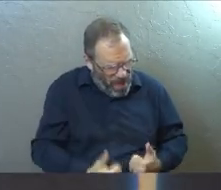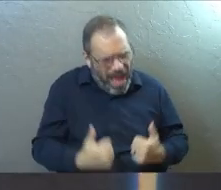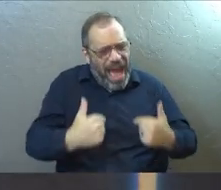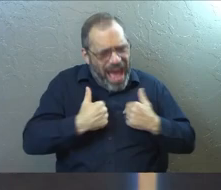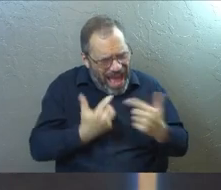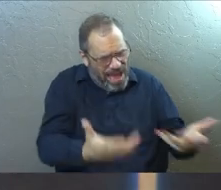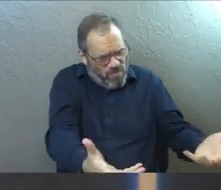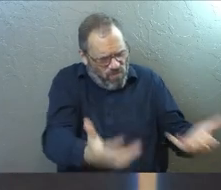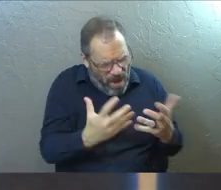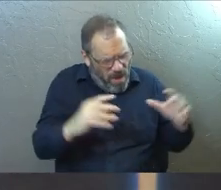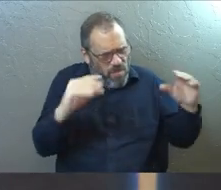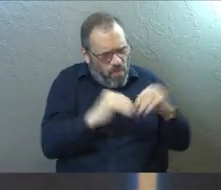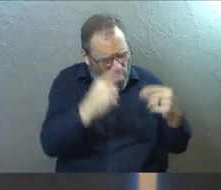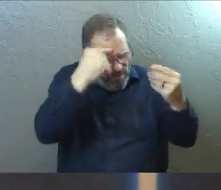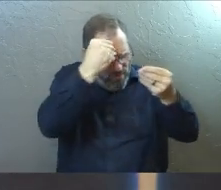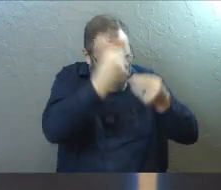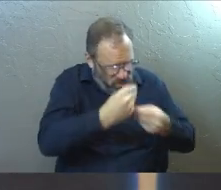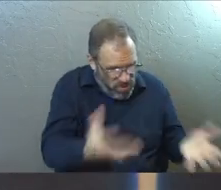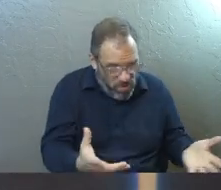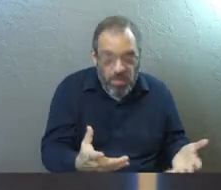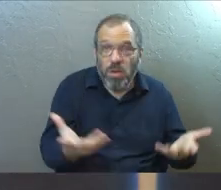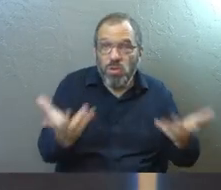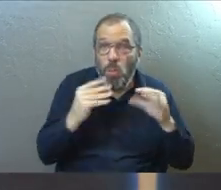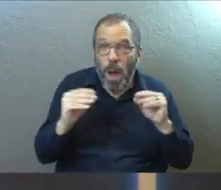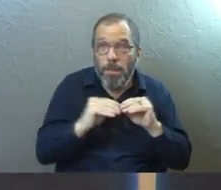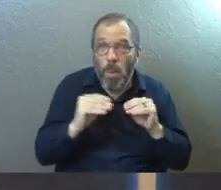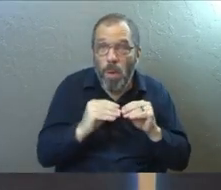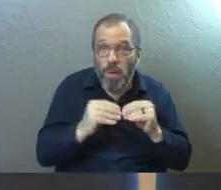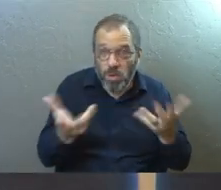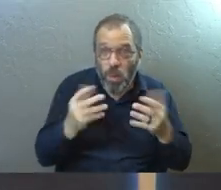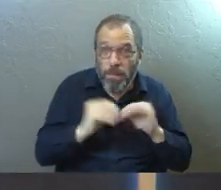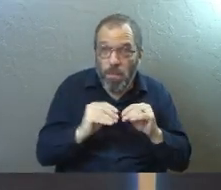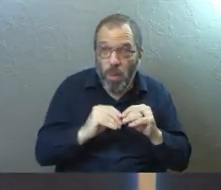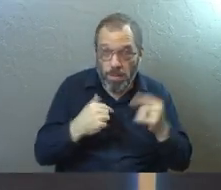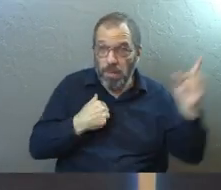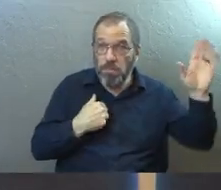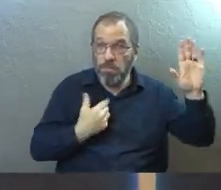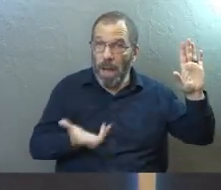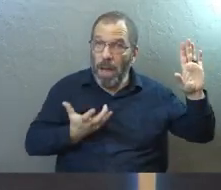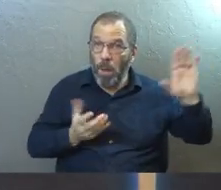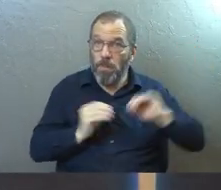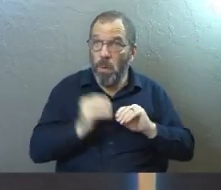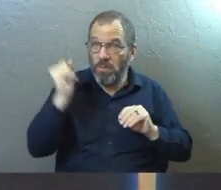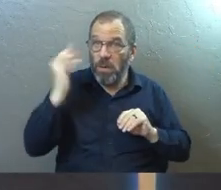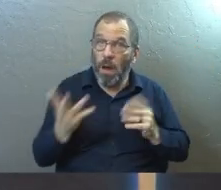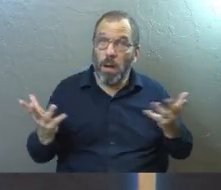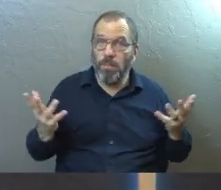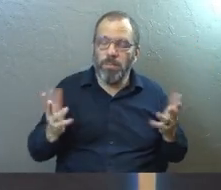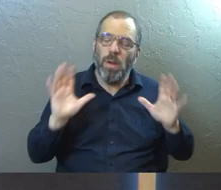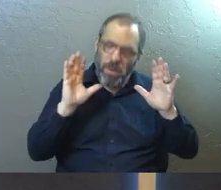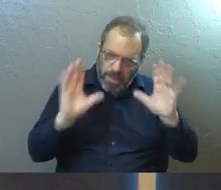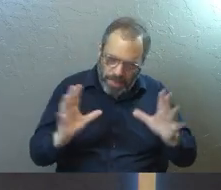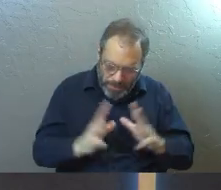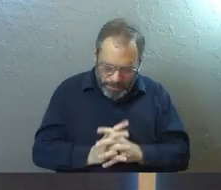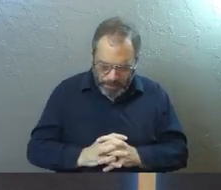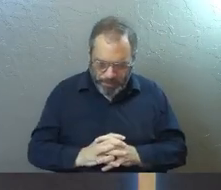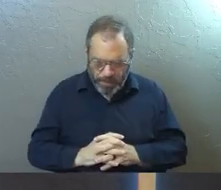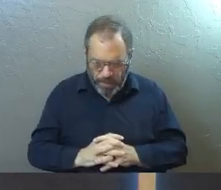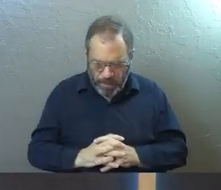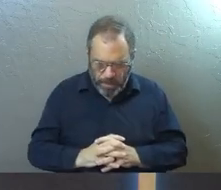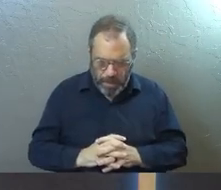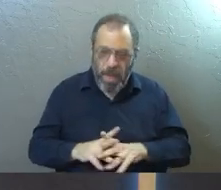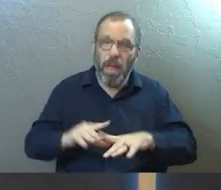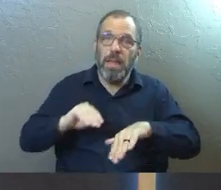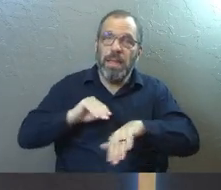I want more for you. Does anybody want more of what God has for them today? I do. I do. So let's talk about this.